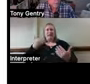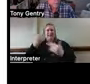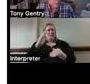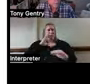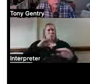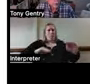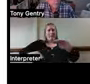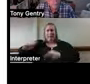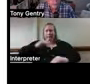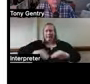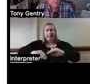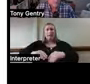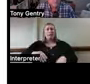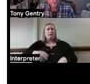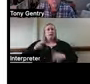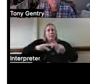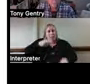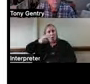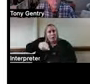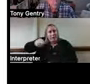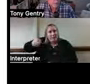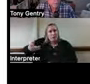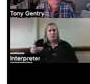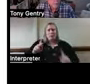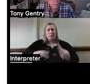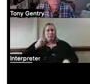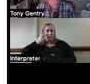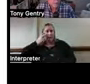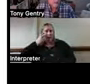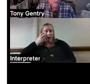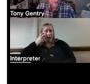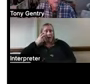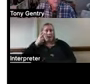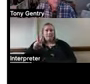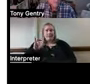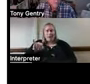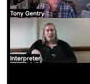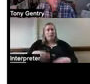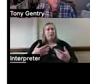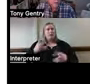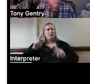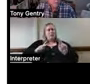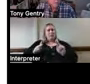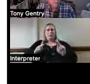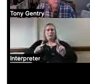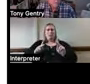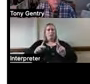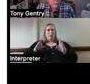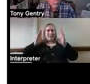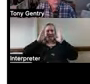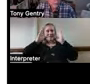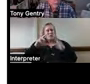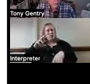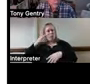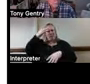people who are hard of hearing, people who are blind or vision impaired, people with attention, memory, or other